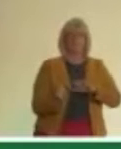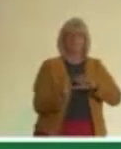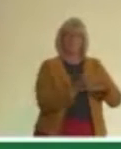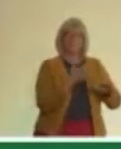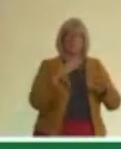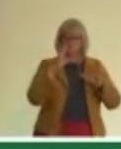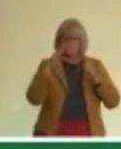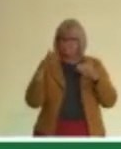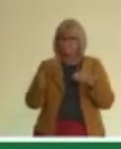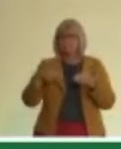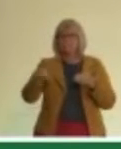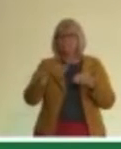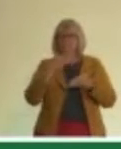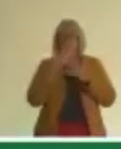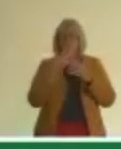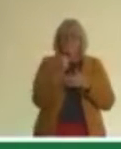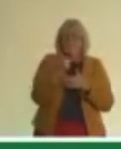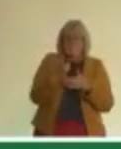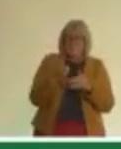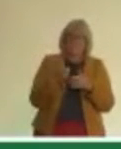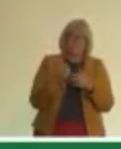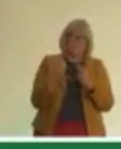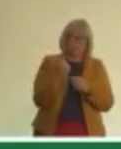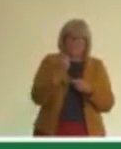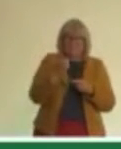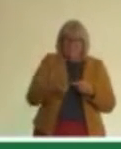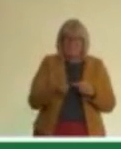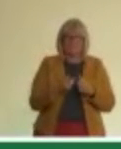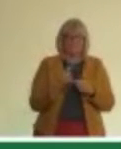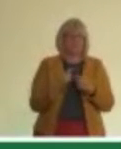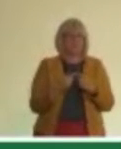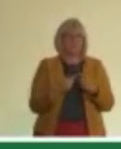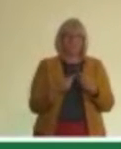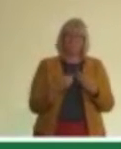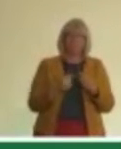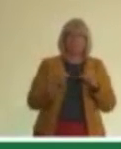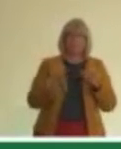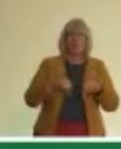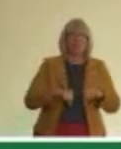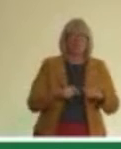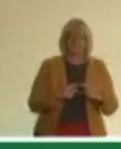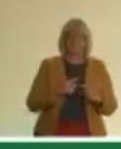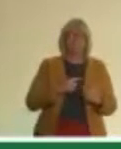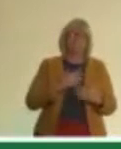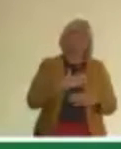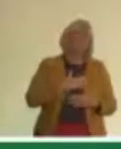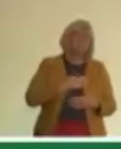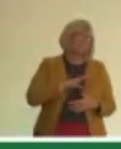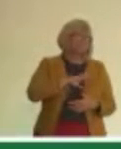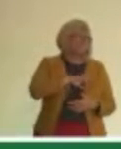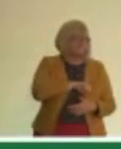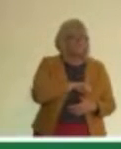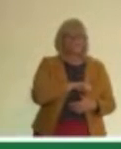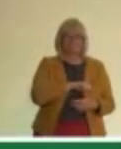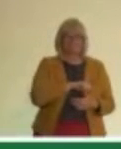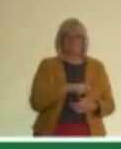stories of narrow misses, lost seats, and heartbreaking results. You know, I remember when I first put my name on a Green Party ballot